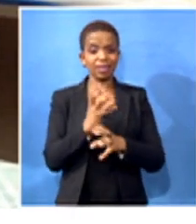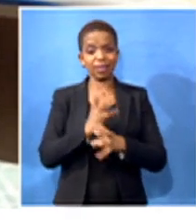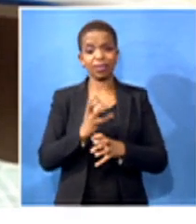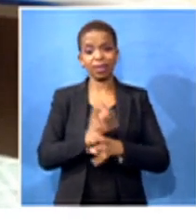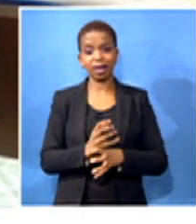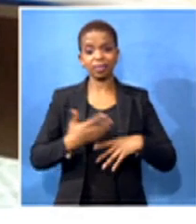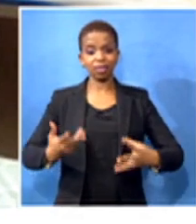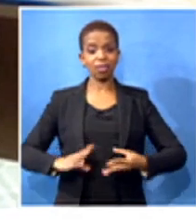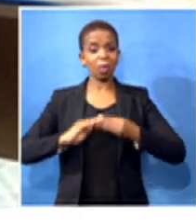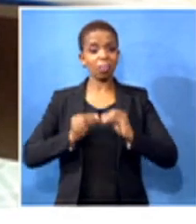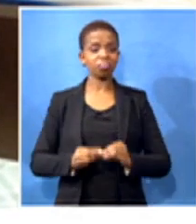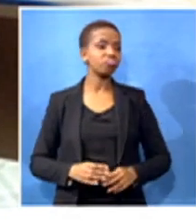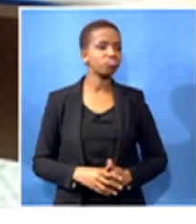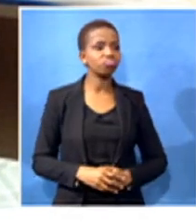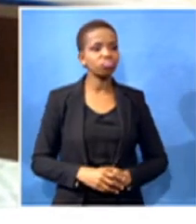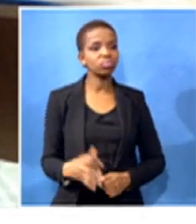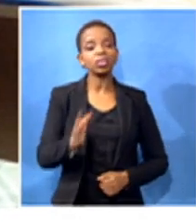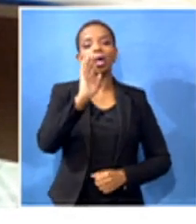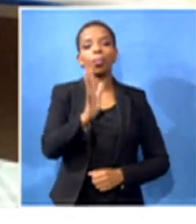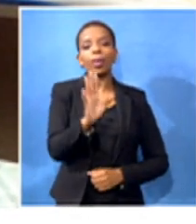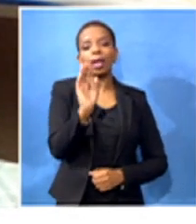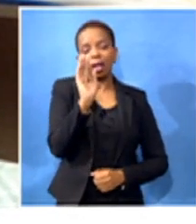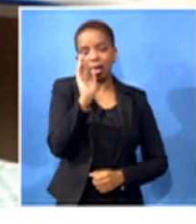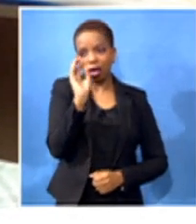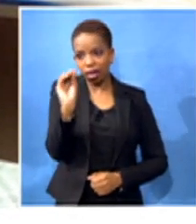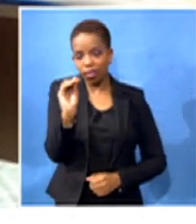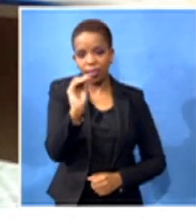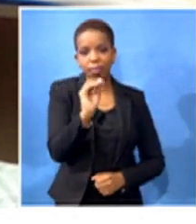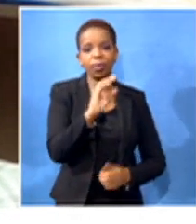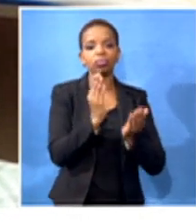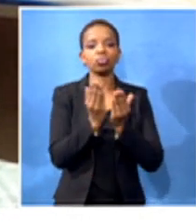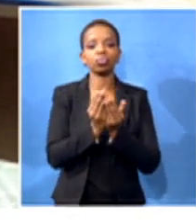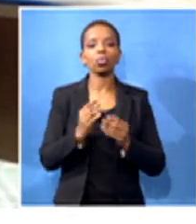to put in place. There will be schools, particularly around